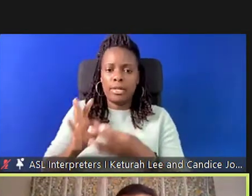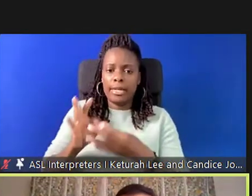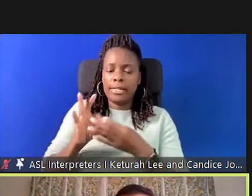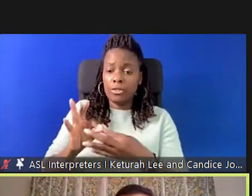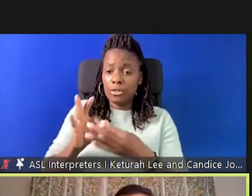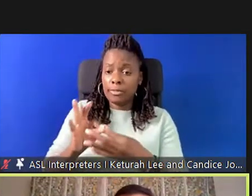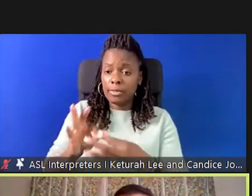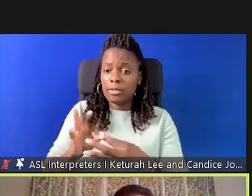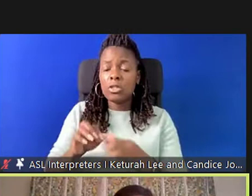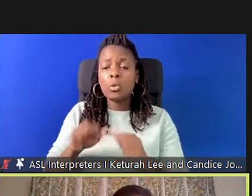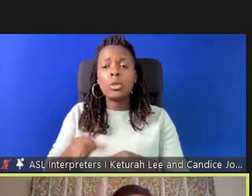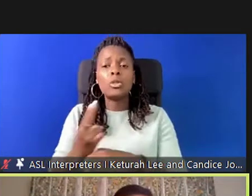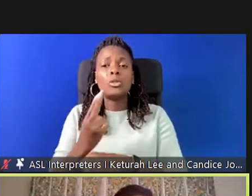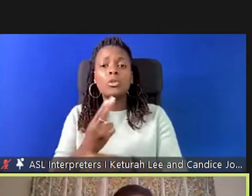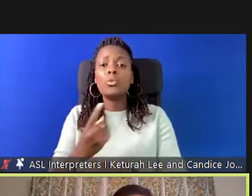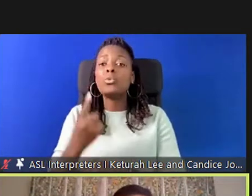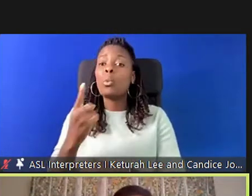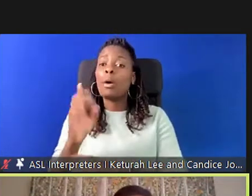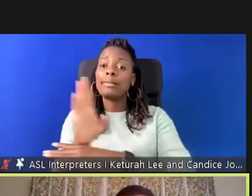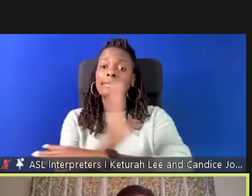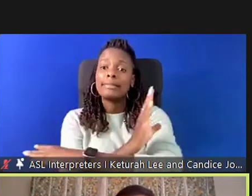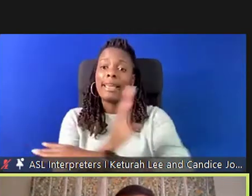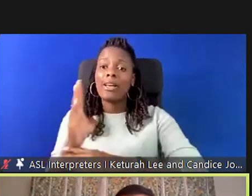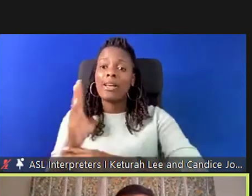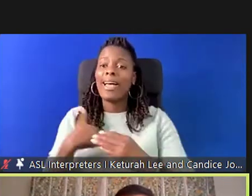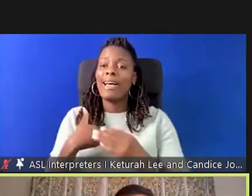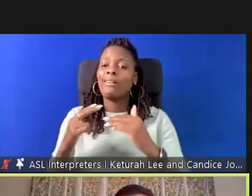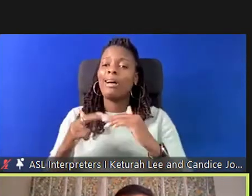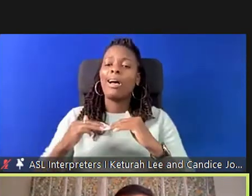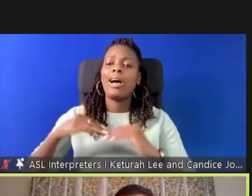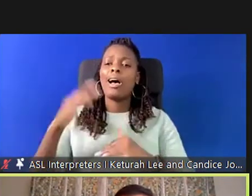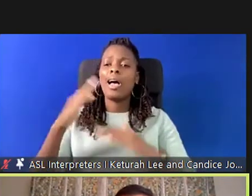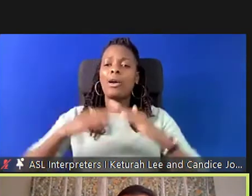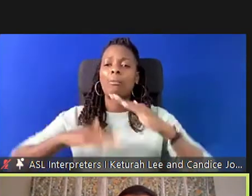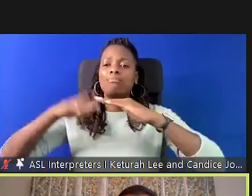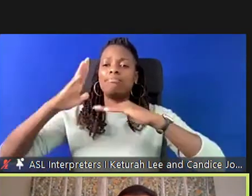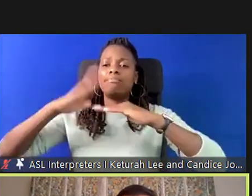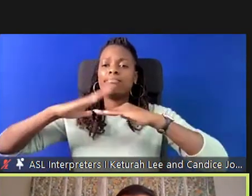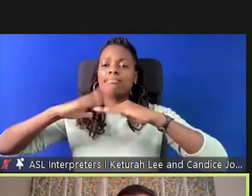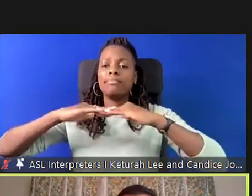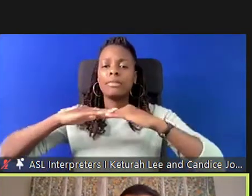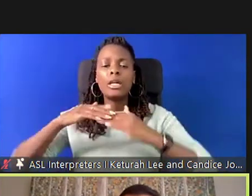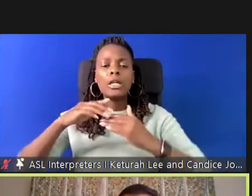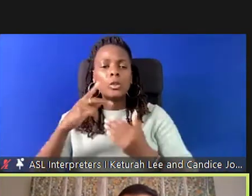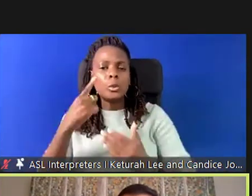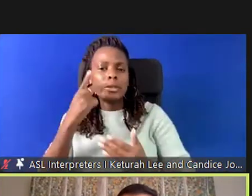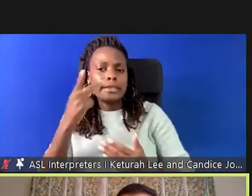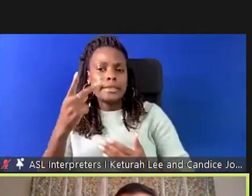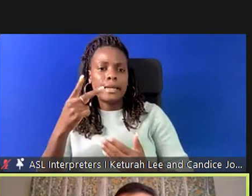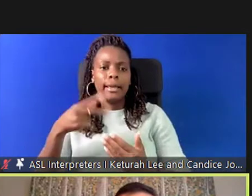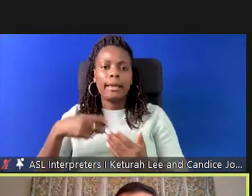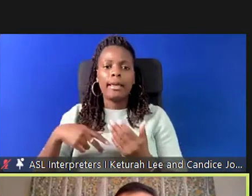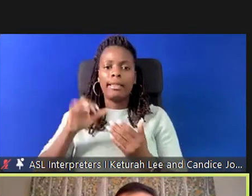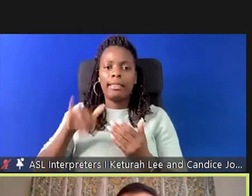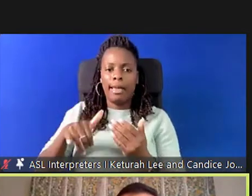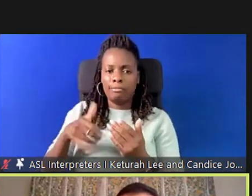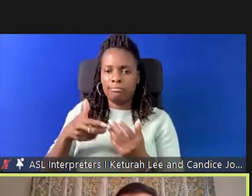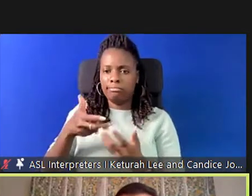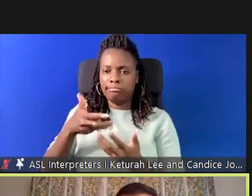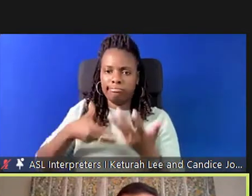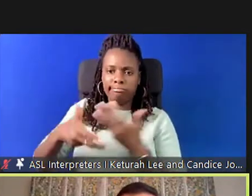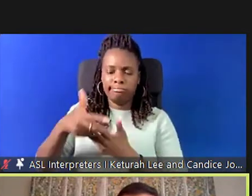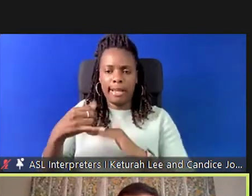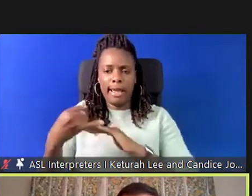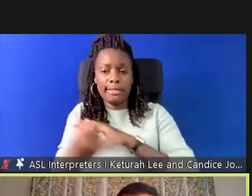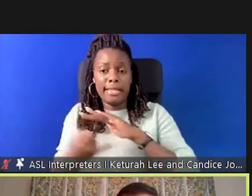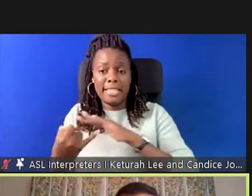scale to have a higher threshold for determining social isolation. This included 3 domains,